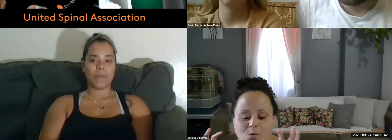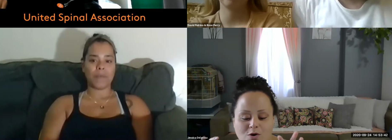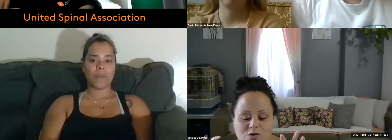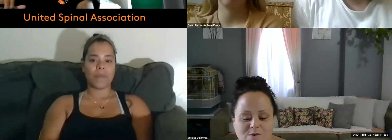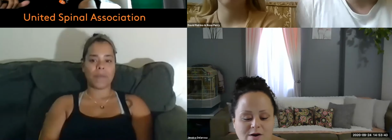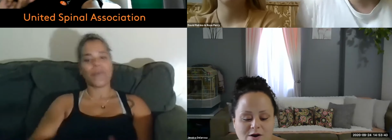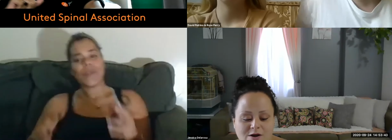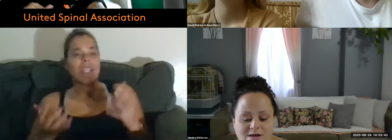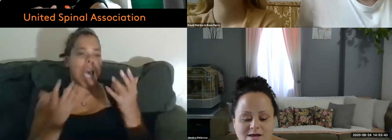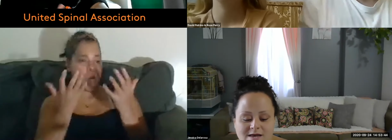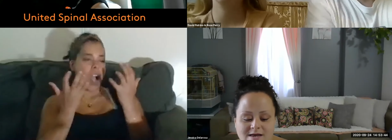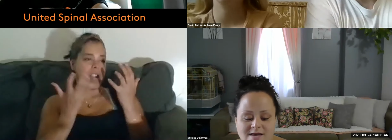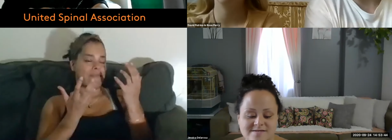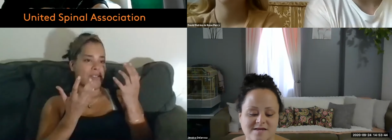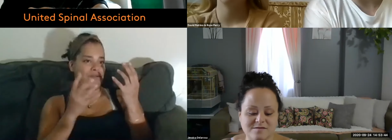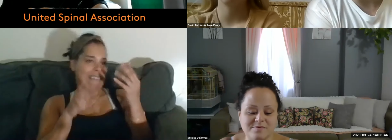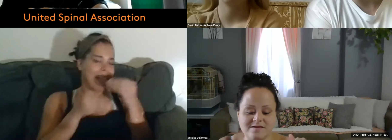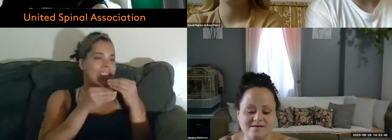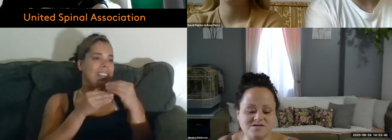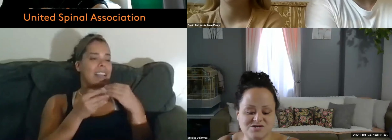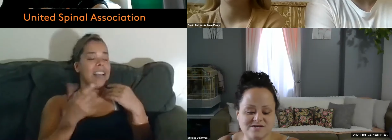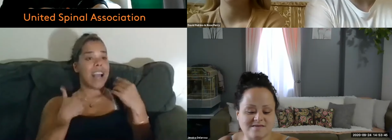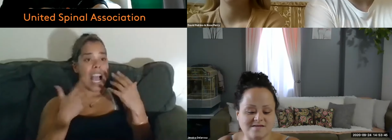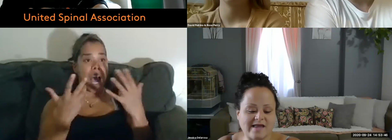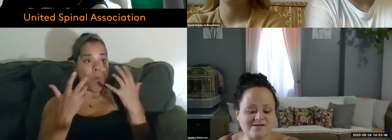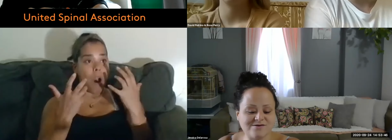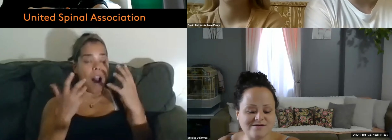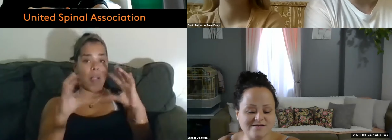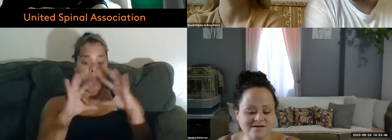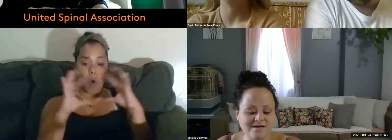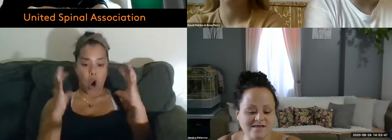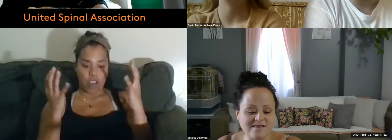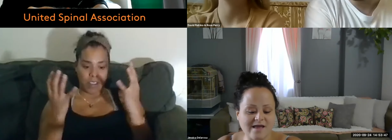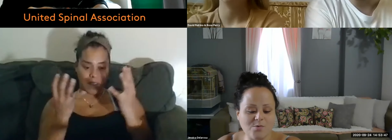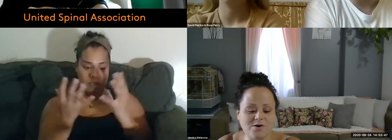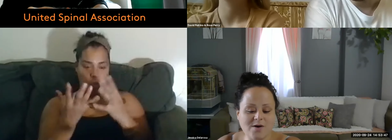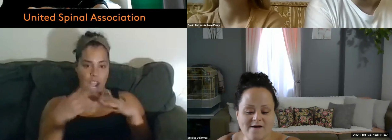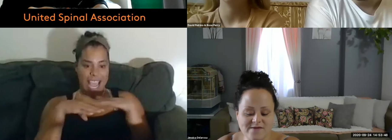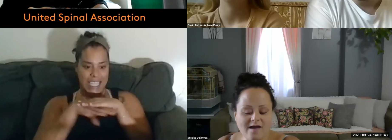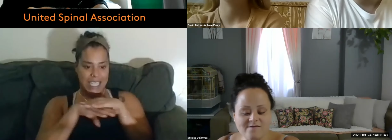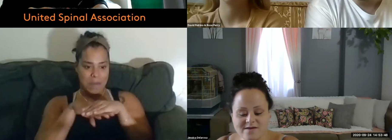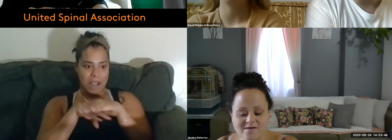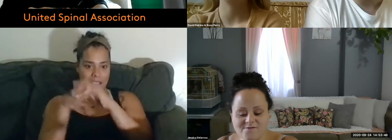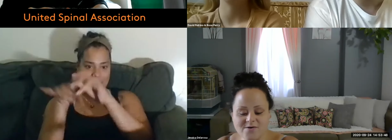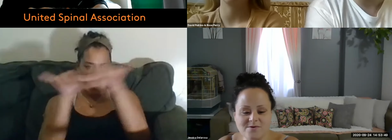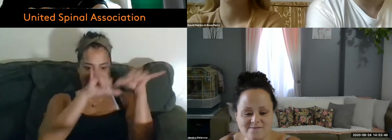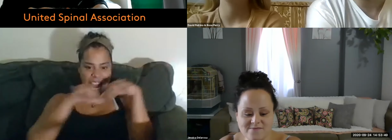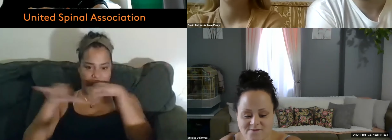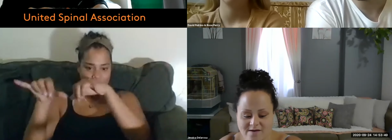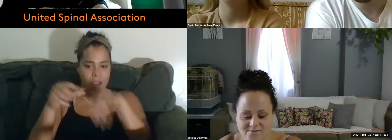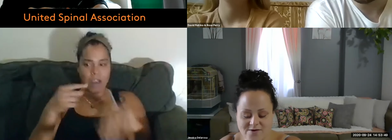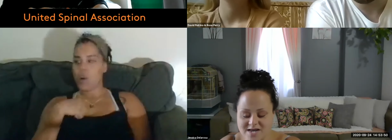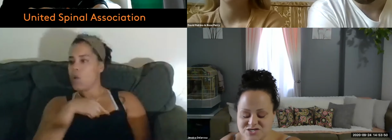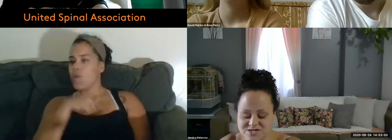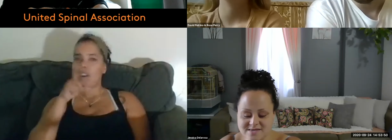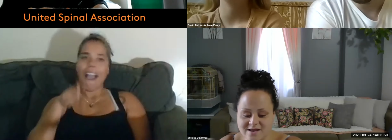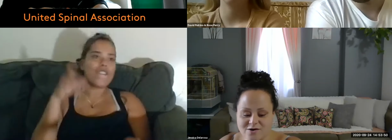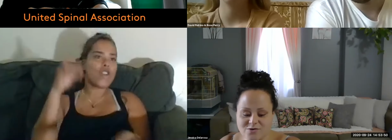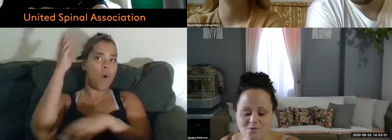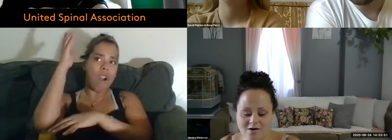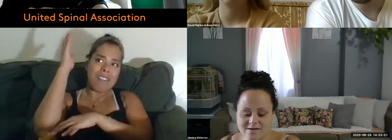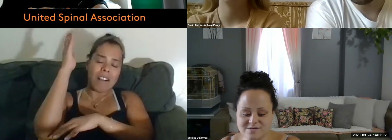want a world where accessibility is just the standard. Like, we don't have to advocate for it. We don't have to fight for it. It's